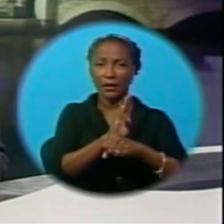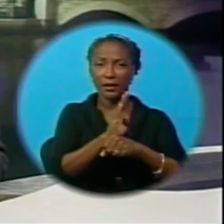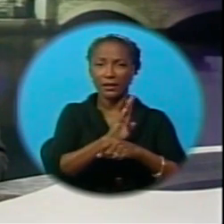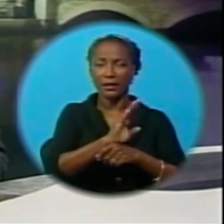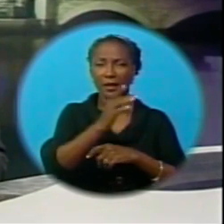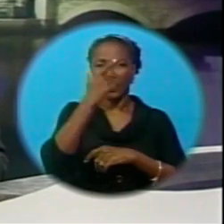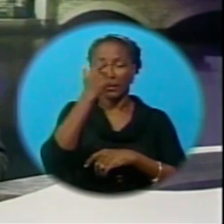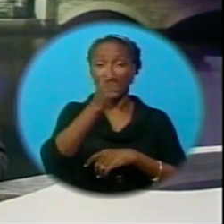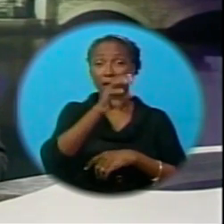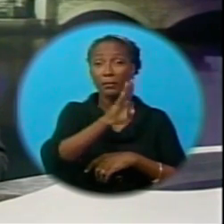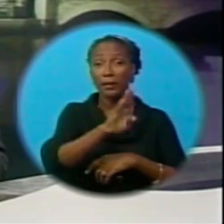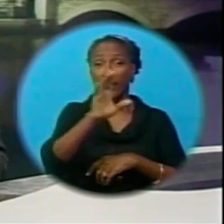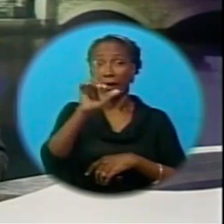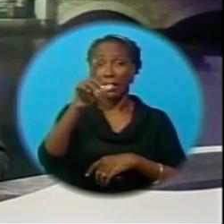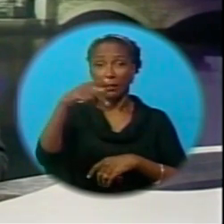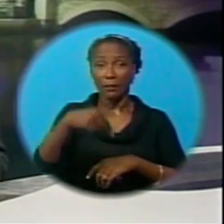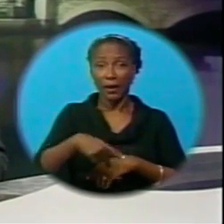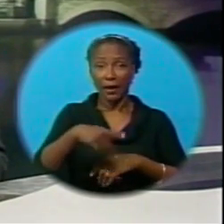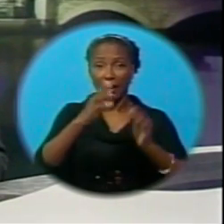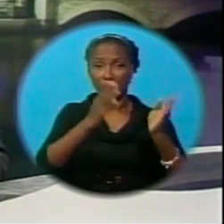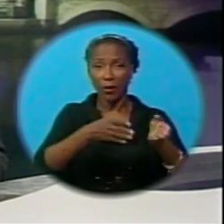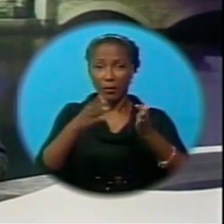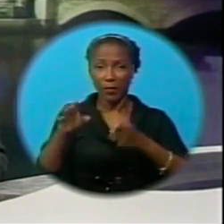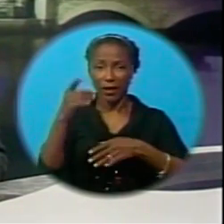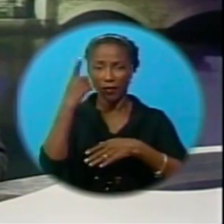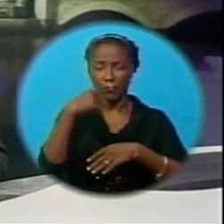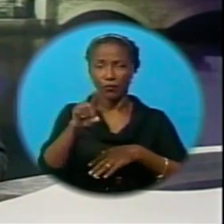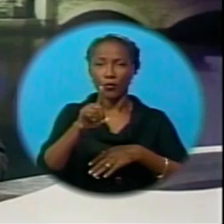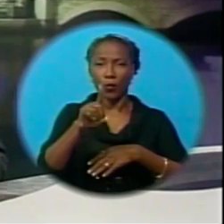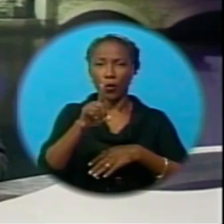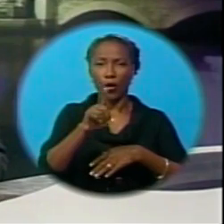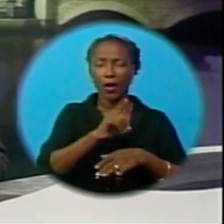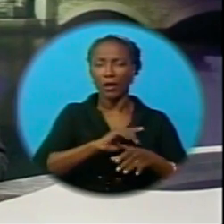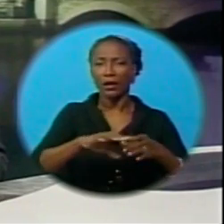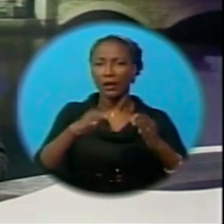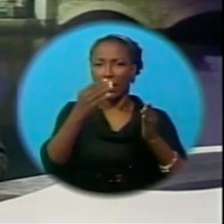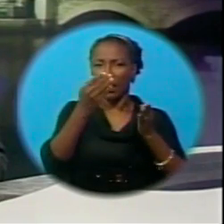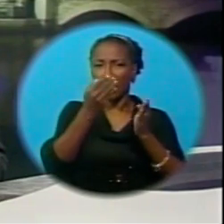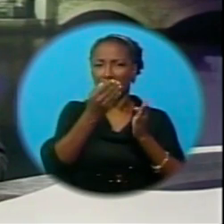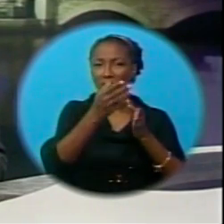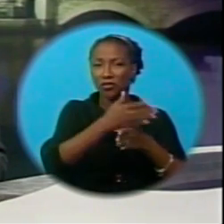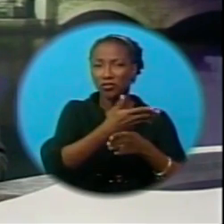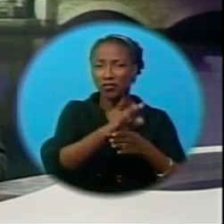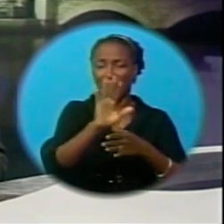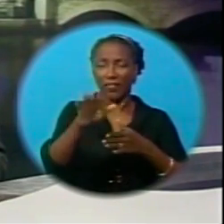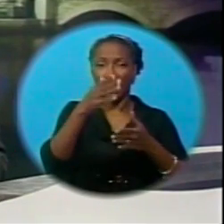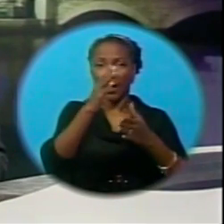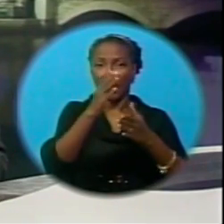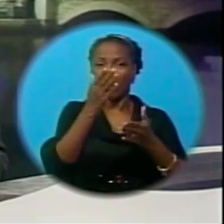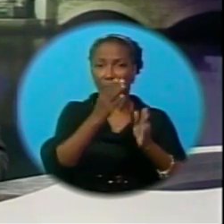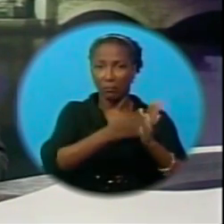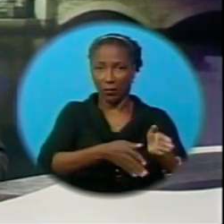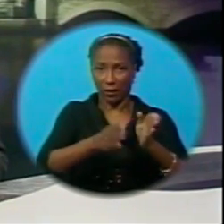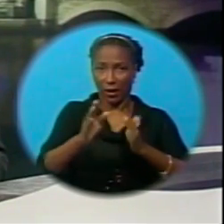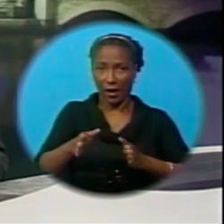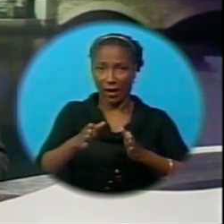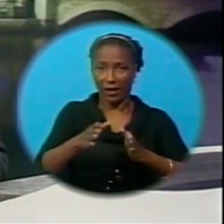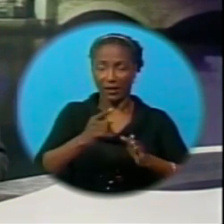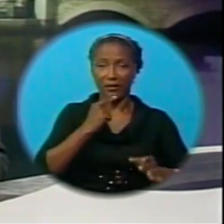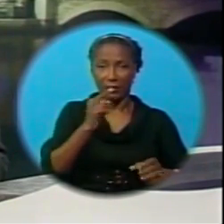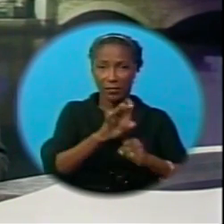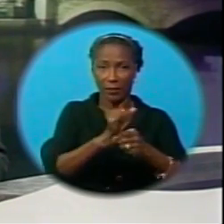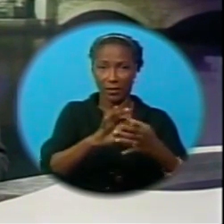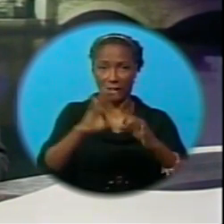the next stage of preparations in realizing their manifesto as outlined in their Covenant of Hope document. Ms. Motley says